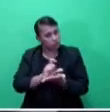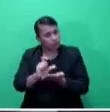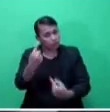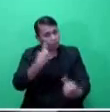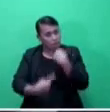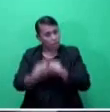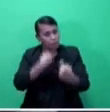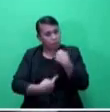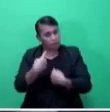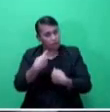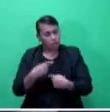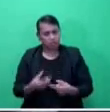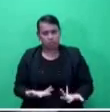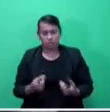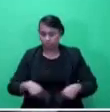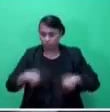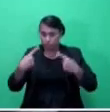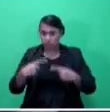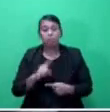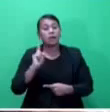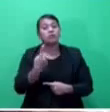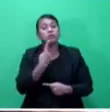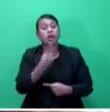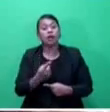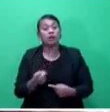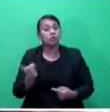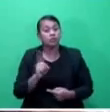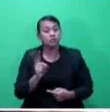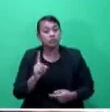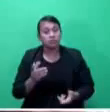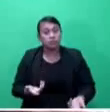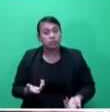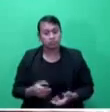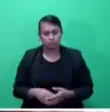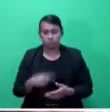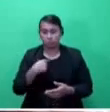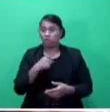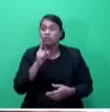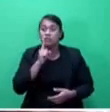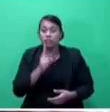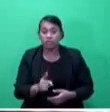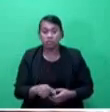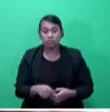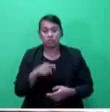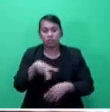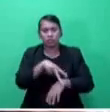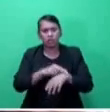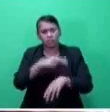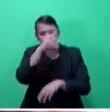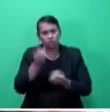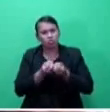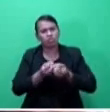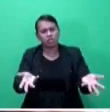floor. The first point that the Honourable Speaker said was that I said they were useless. Useless in the sense